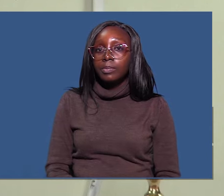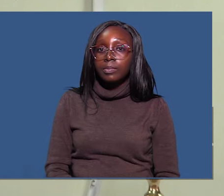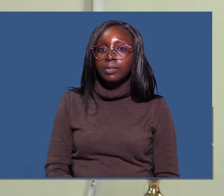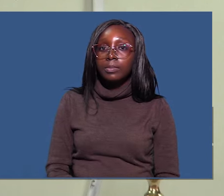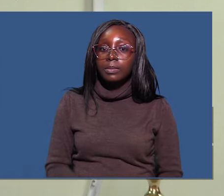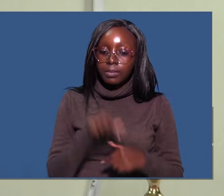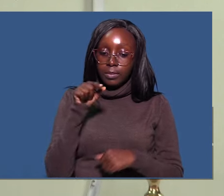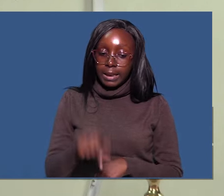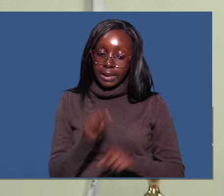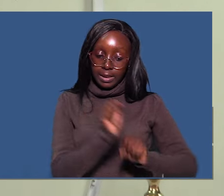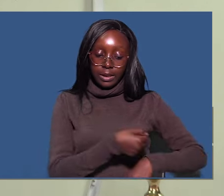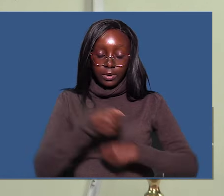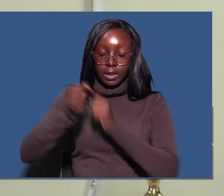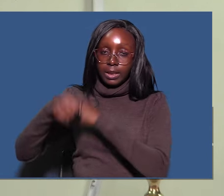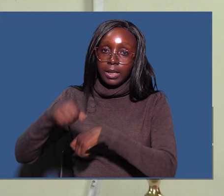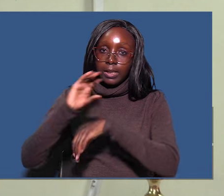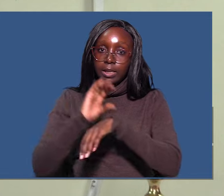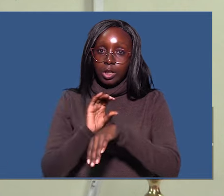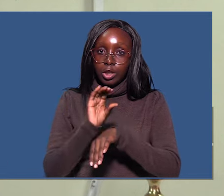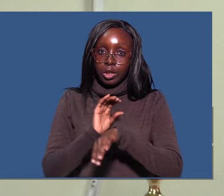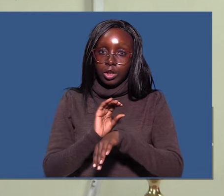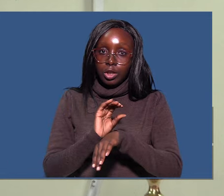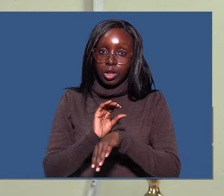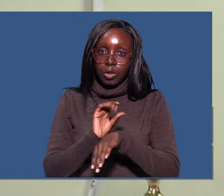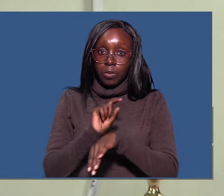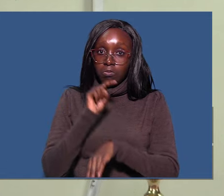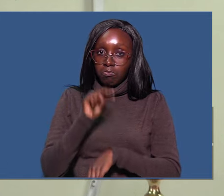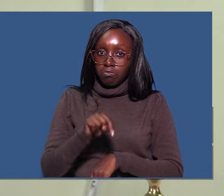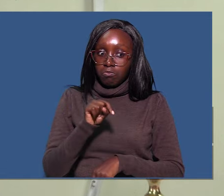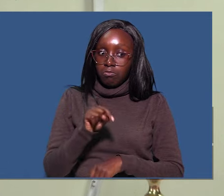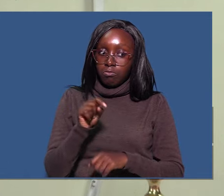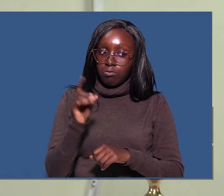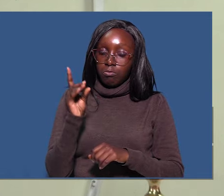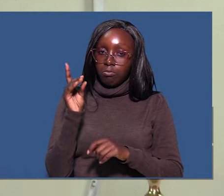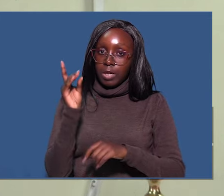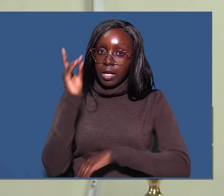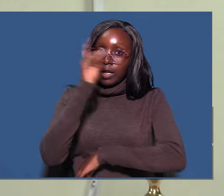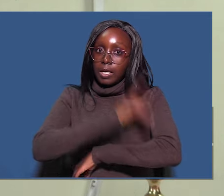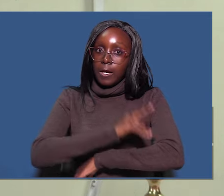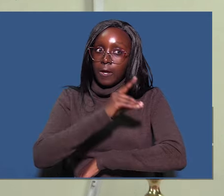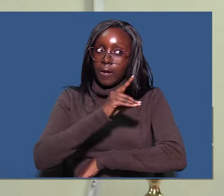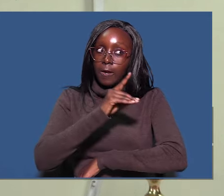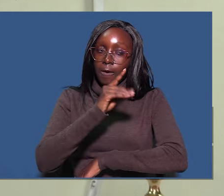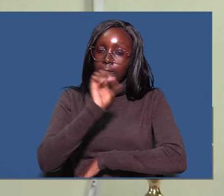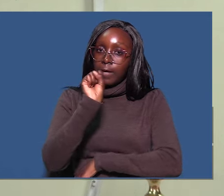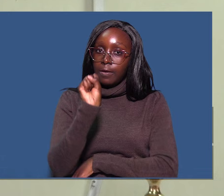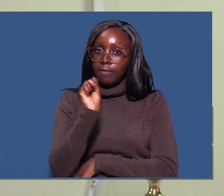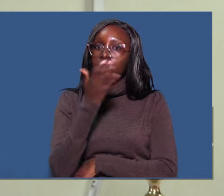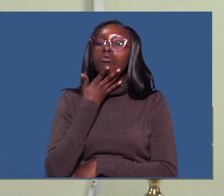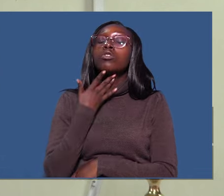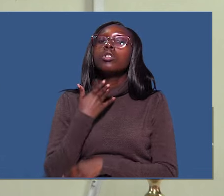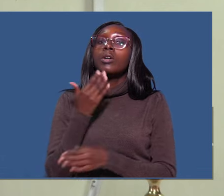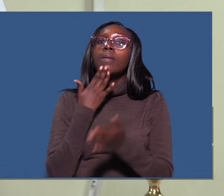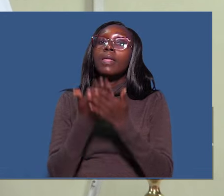This is All Saints Cathedral, and this being of day five, we want to thank the Lord that you could make